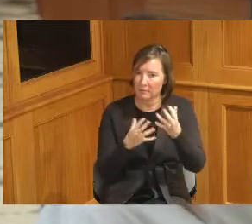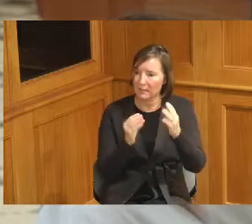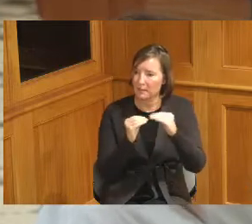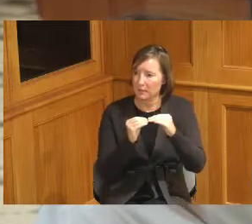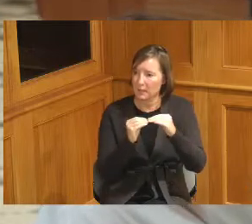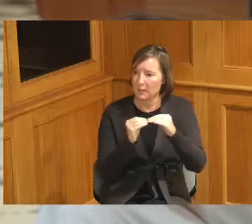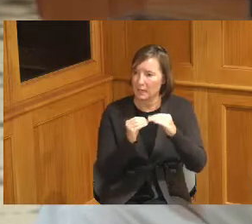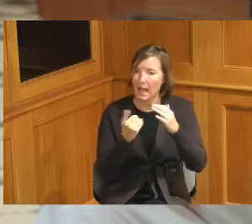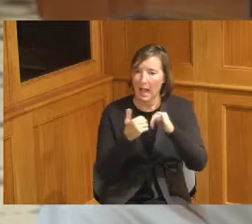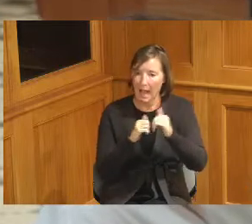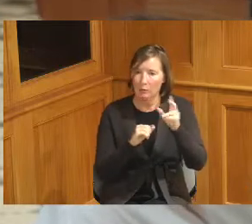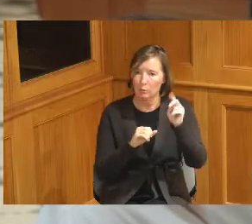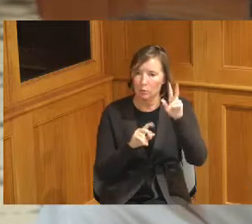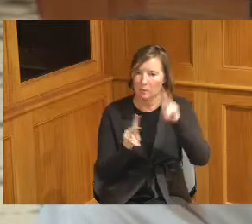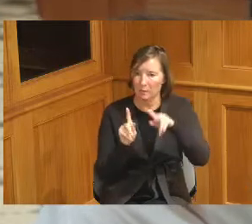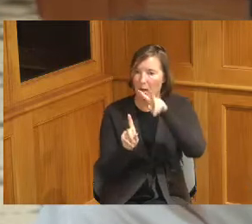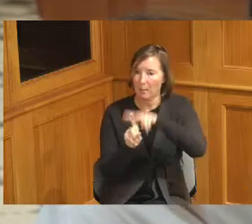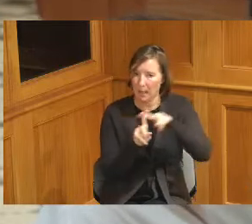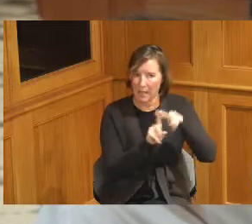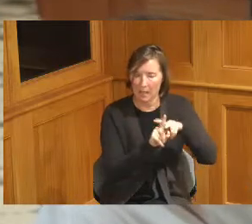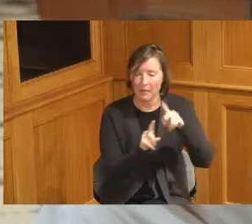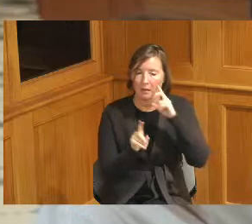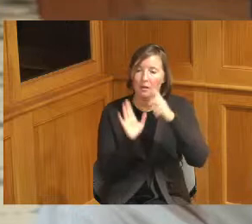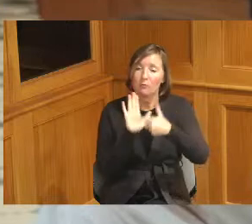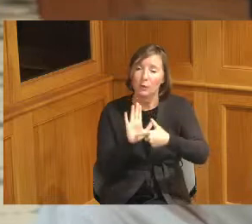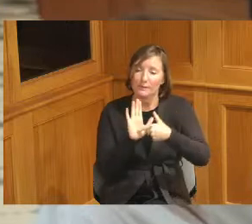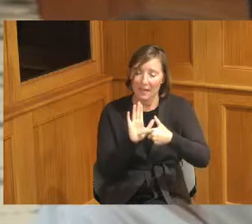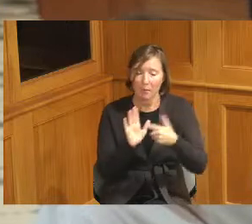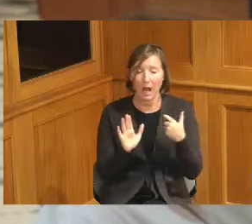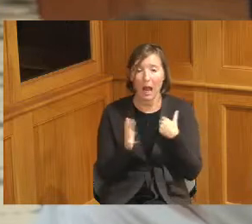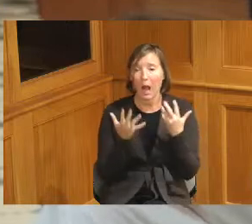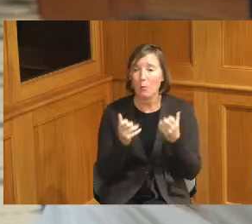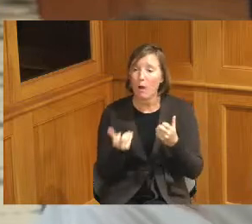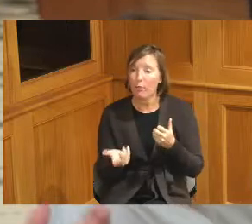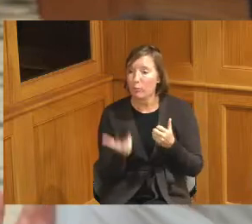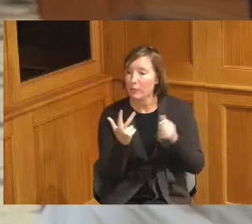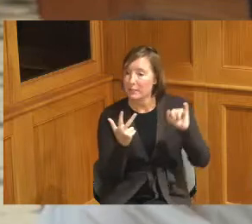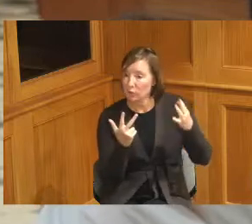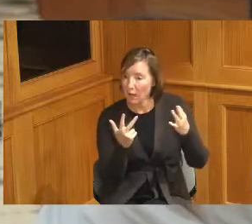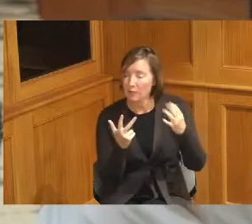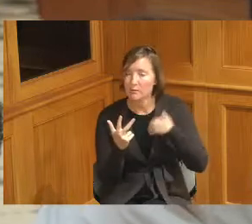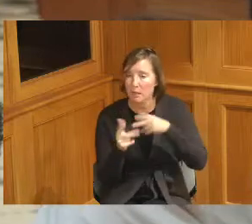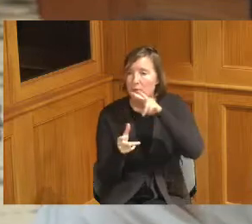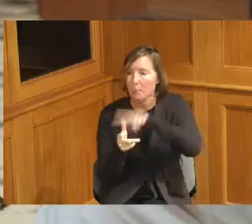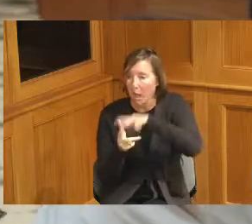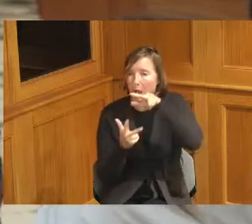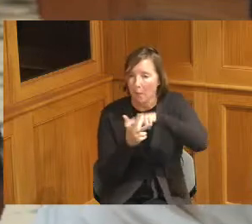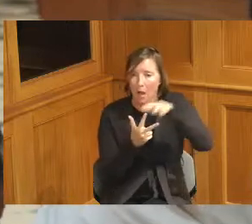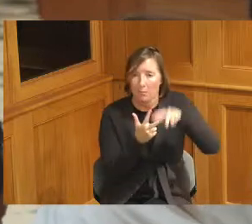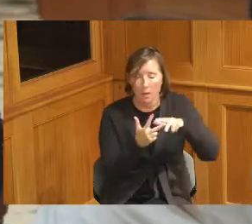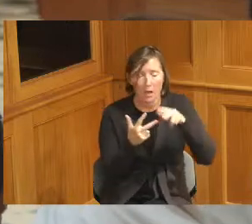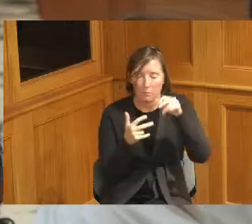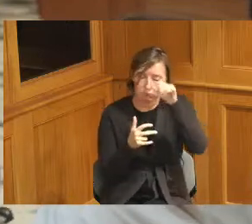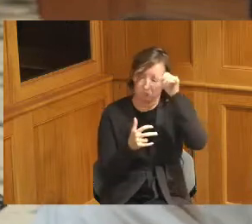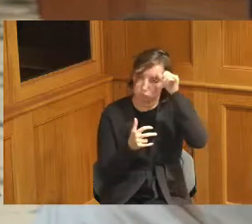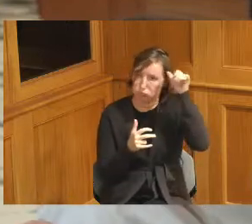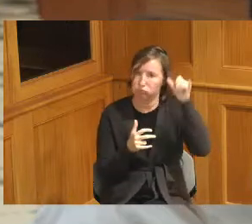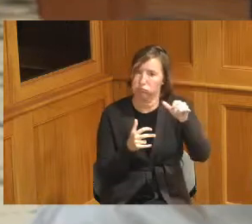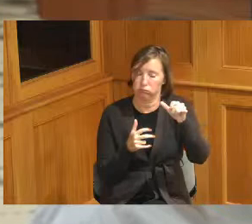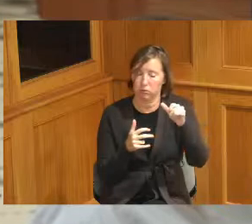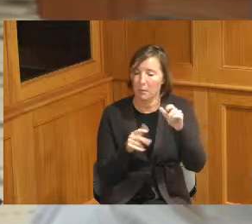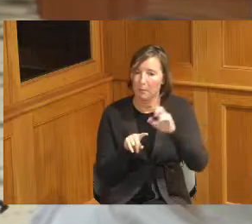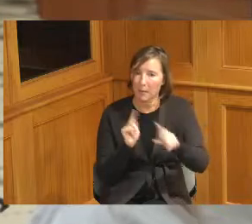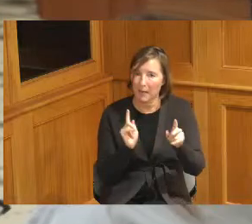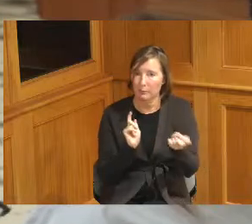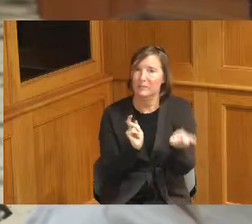because right now, if you apply for 3 jobs, you have to fill out 3 applications. You can't just put all your information in and click 3 boxes. Right.